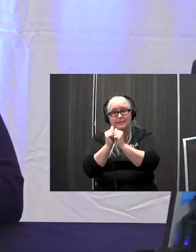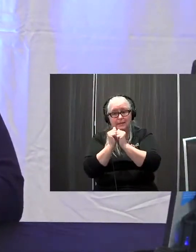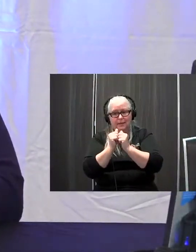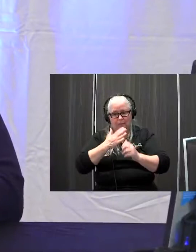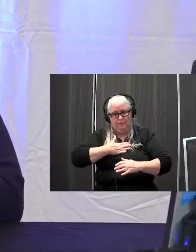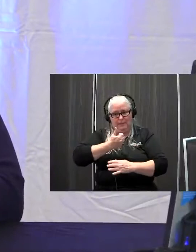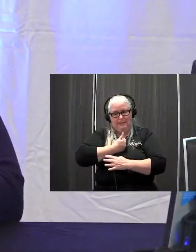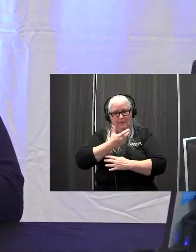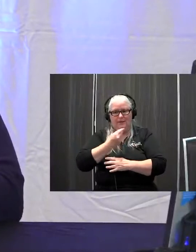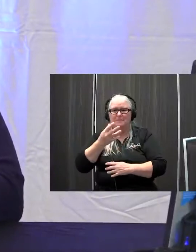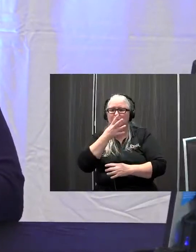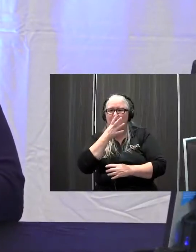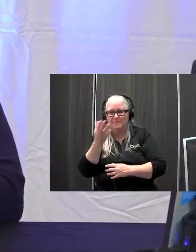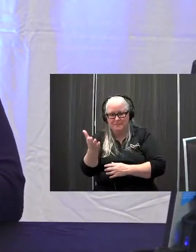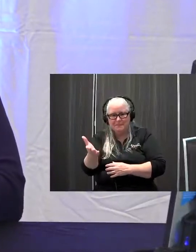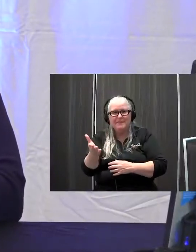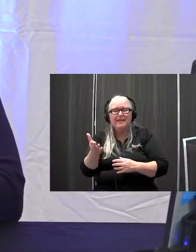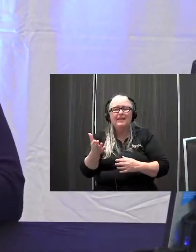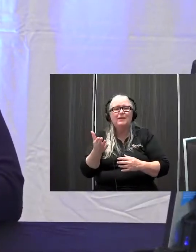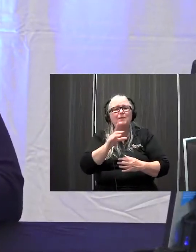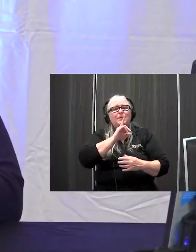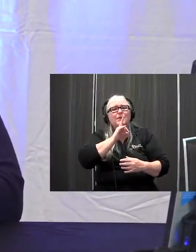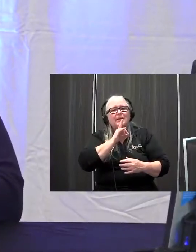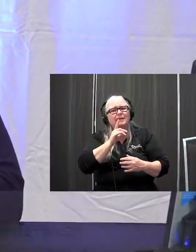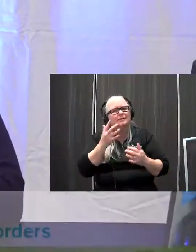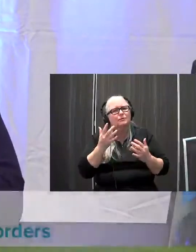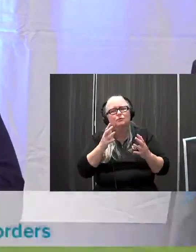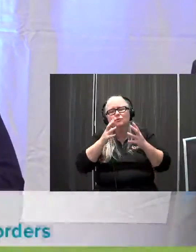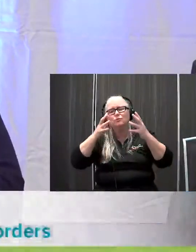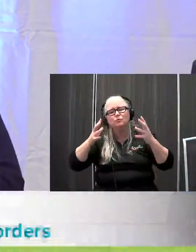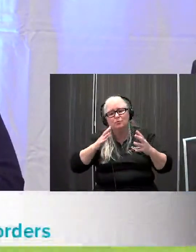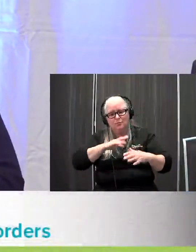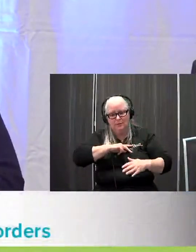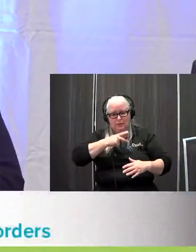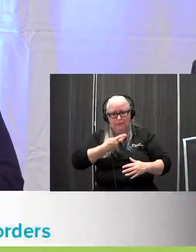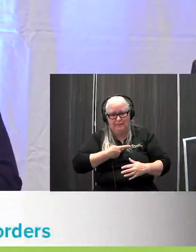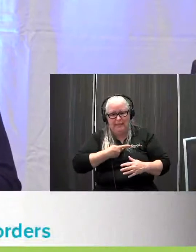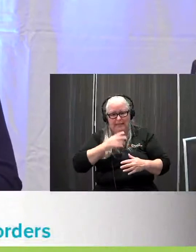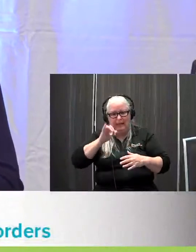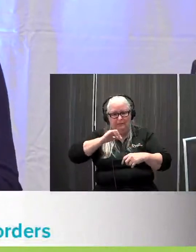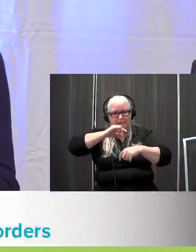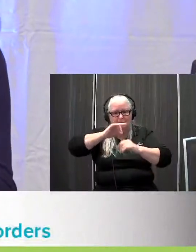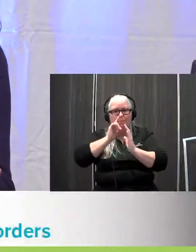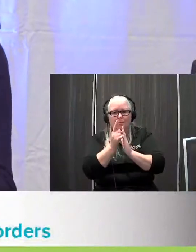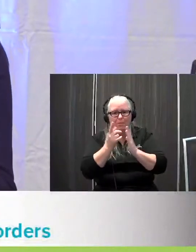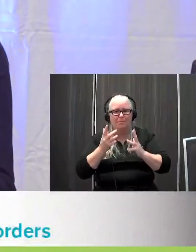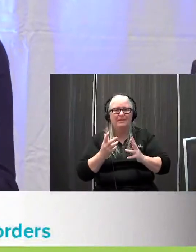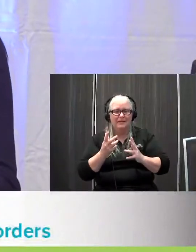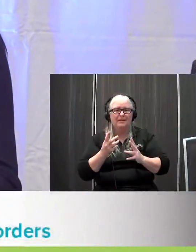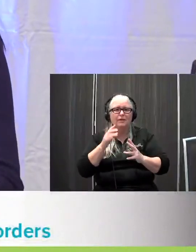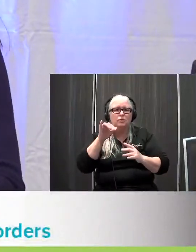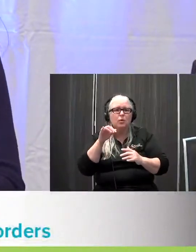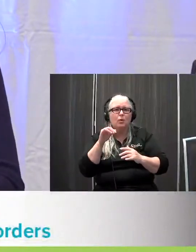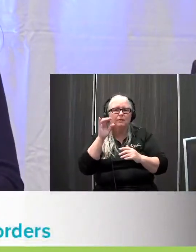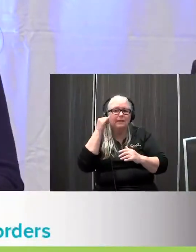and the mom, is that really it's too upsetting by the time we get into that spot. So in this, idea of starting